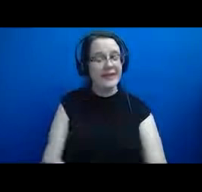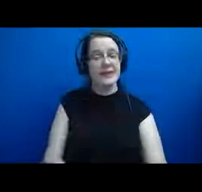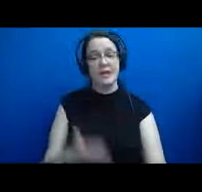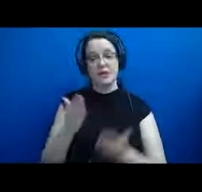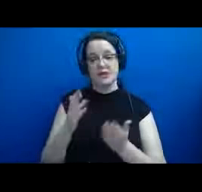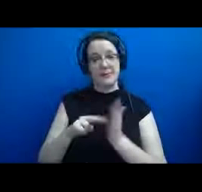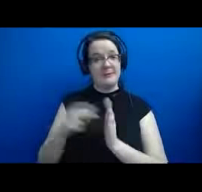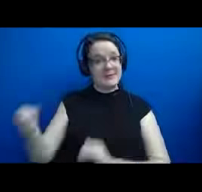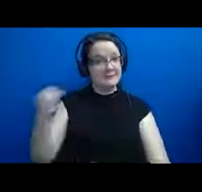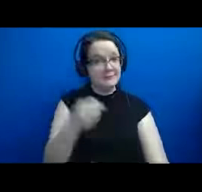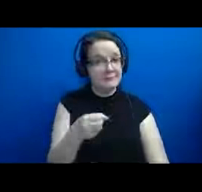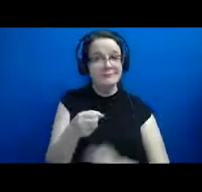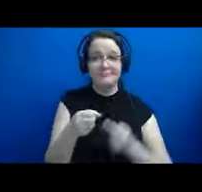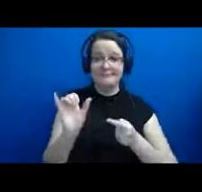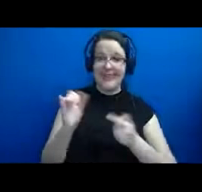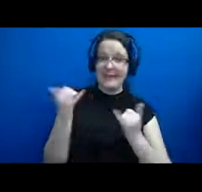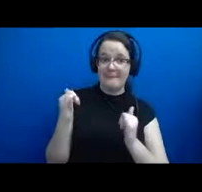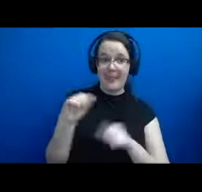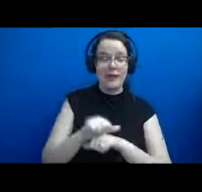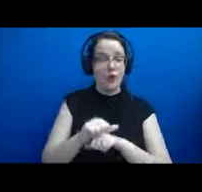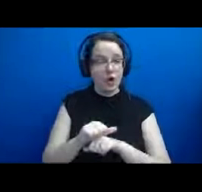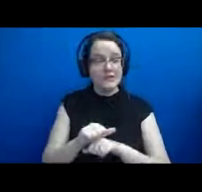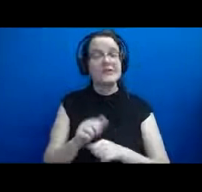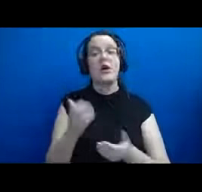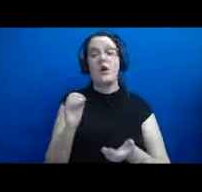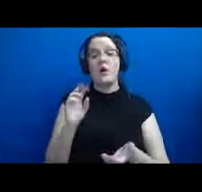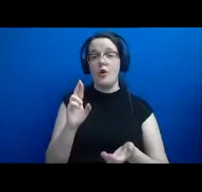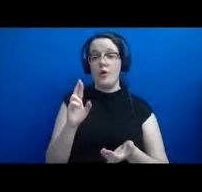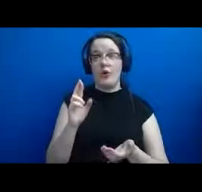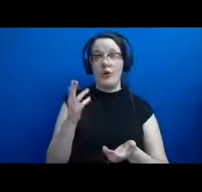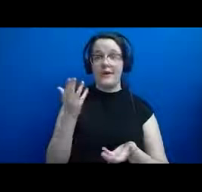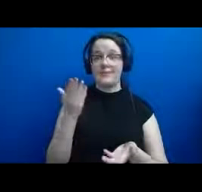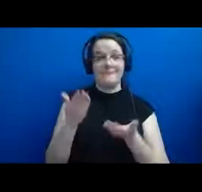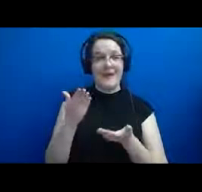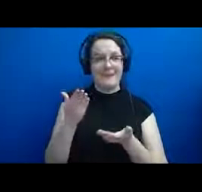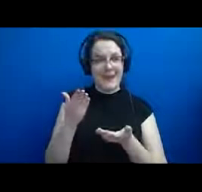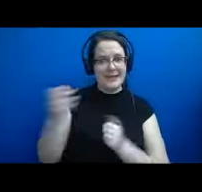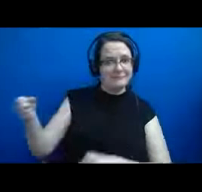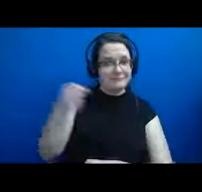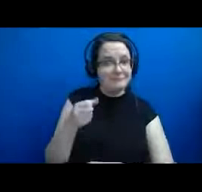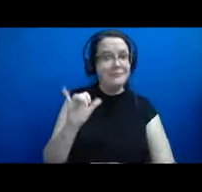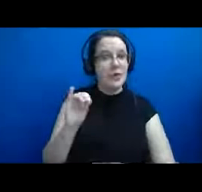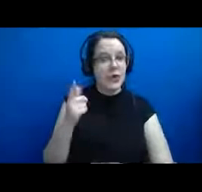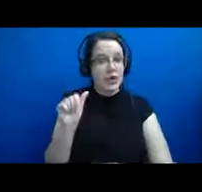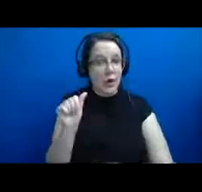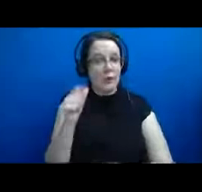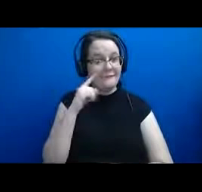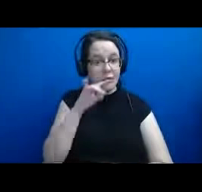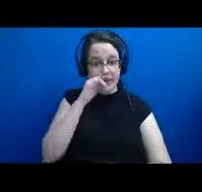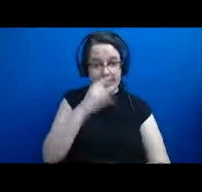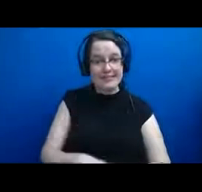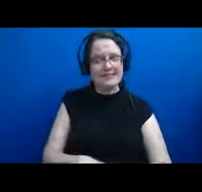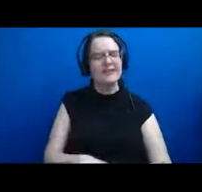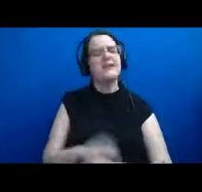like PlayWorks to do that work or working with folks to bring in yoga for kids, right? providing